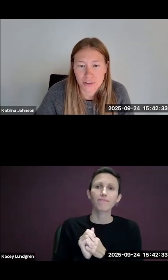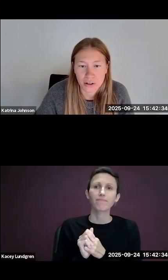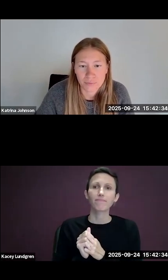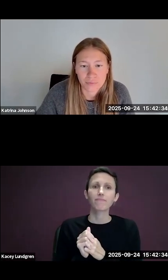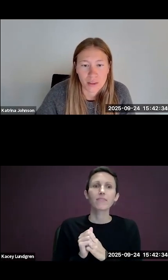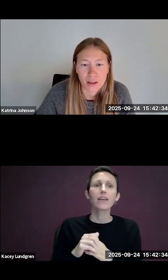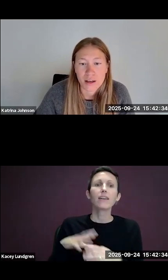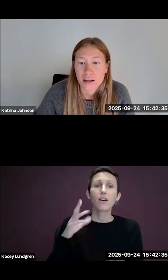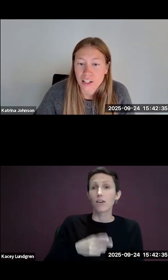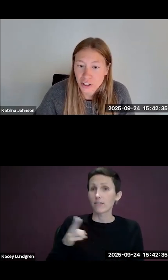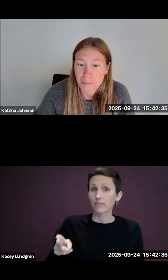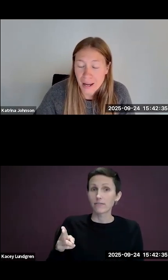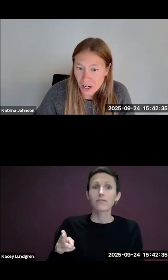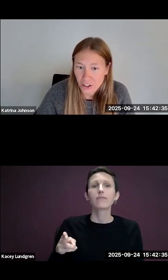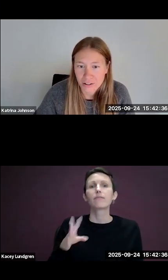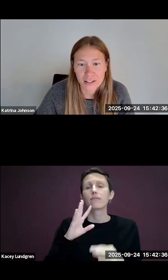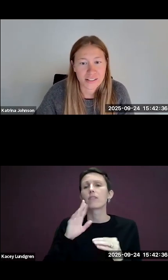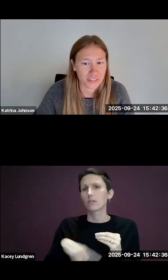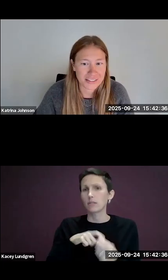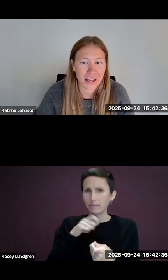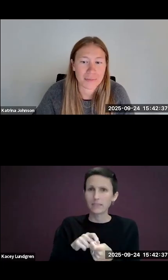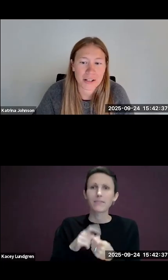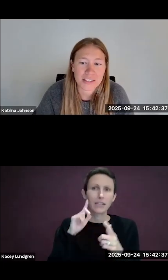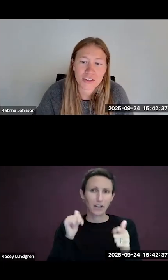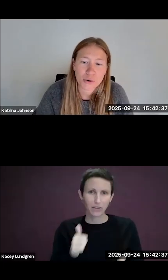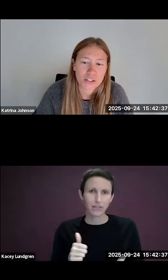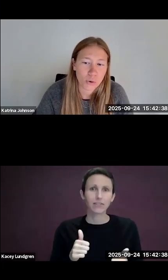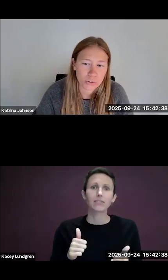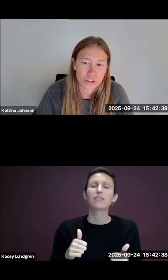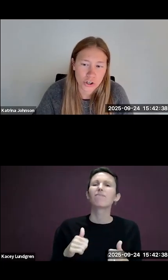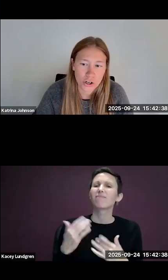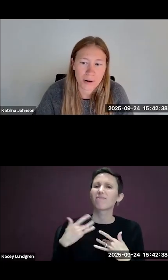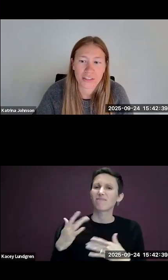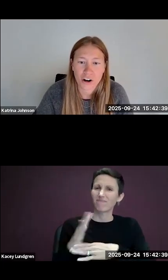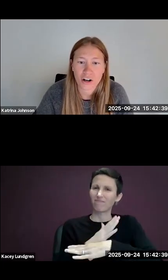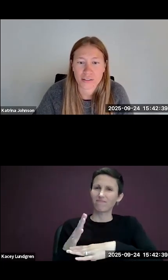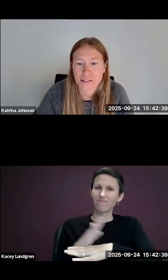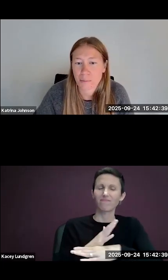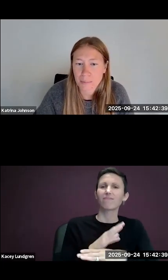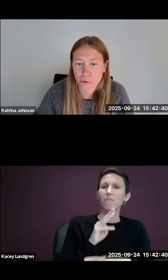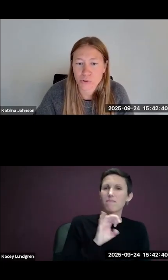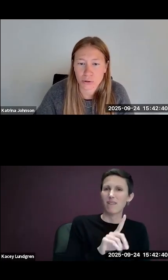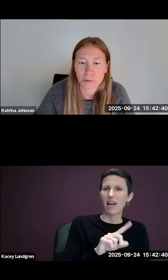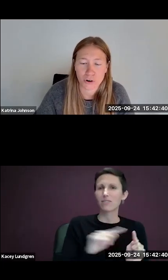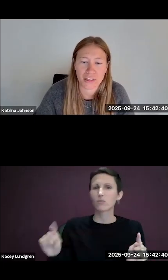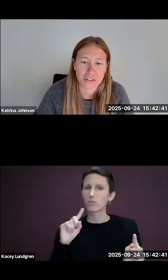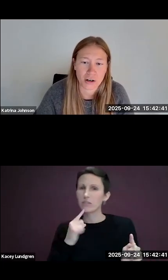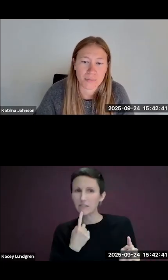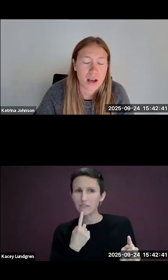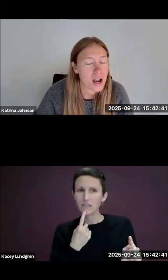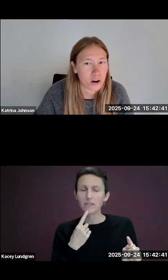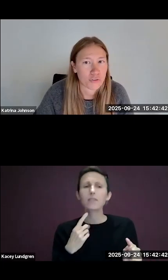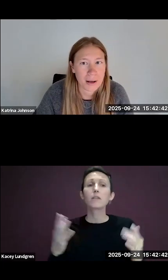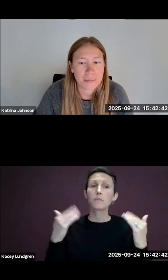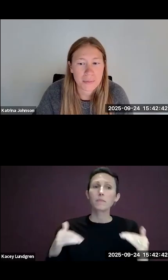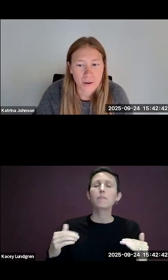mild to severe. Hearing impaired is on this slide because even though it's an older term, there are some people who still prefer that